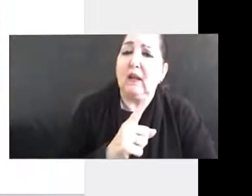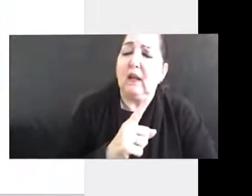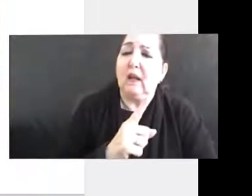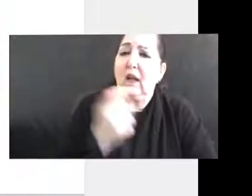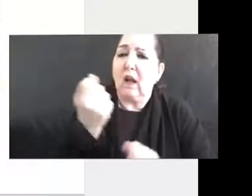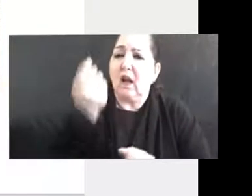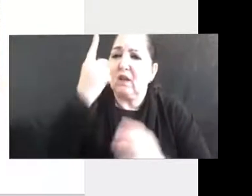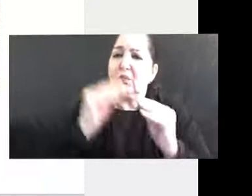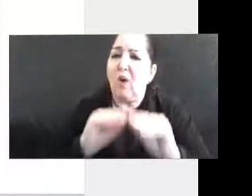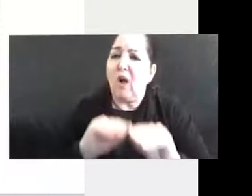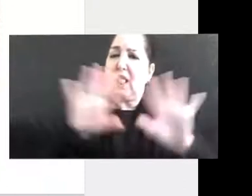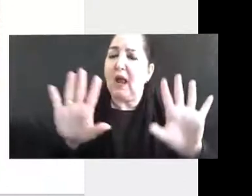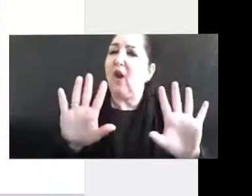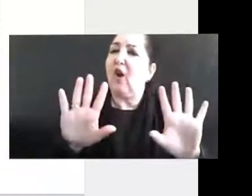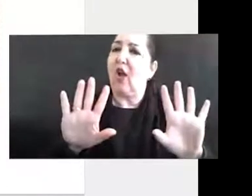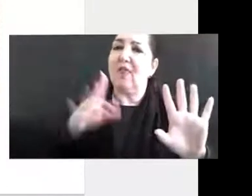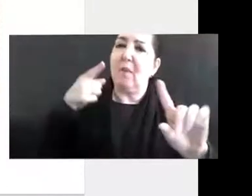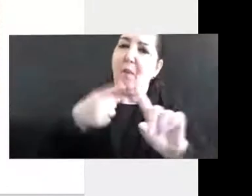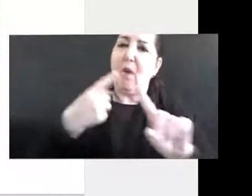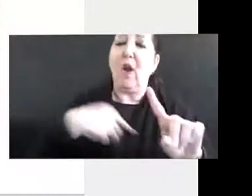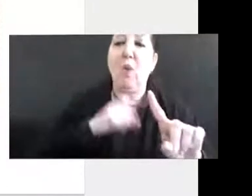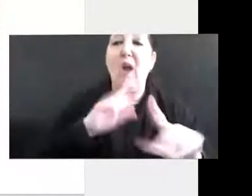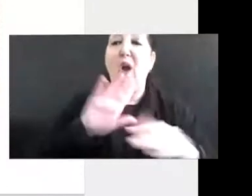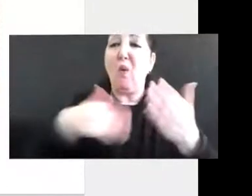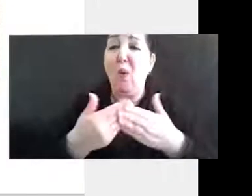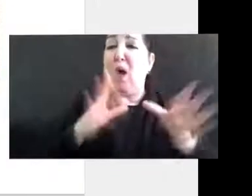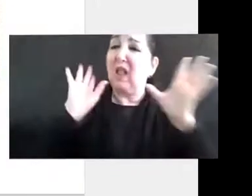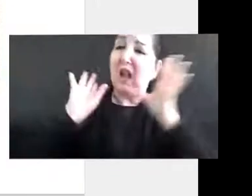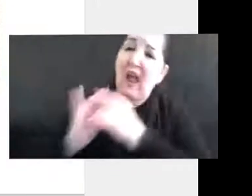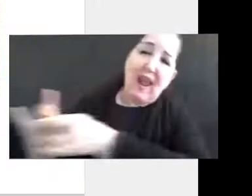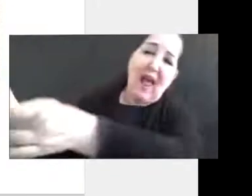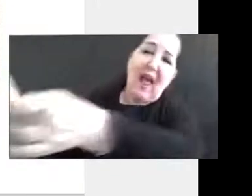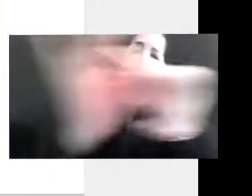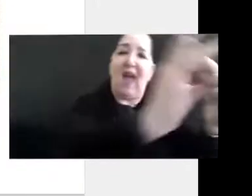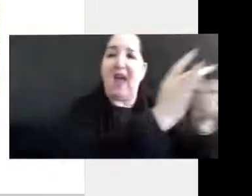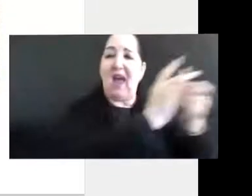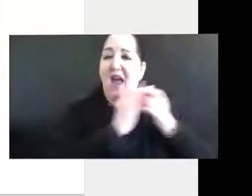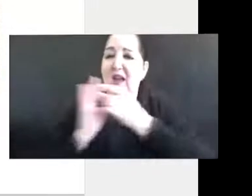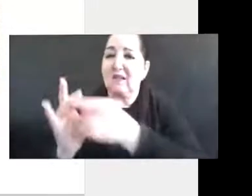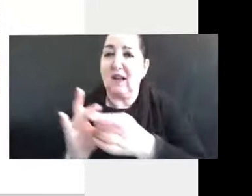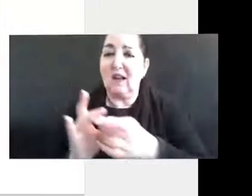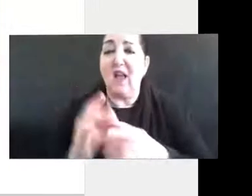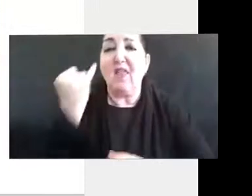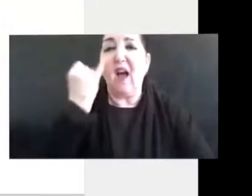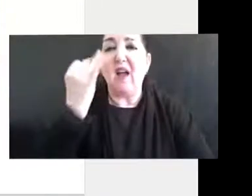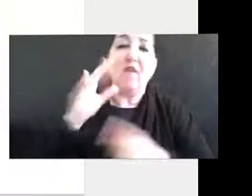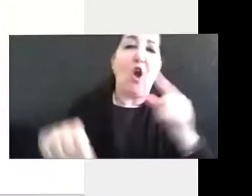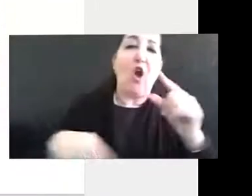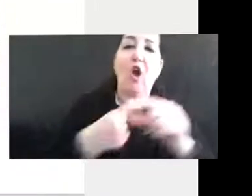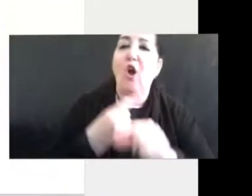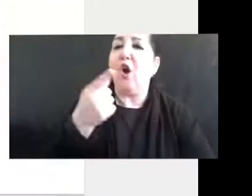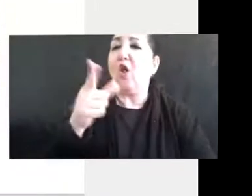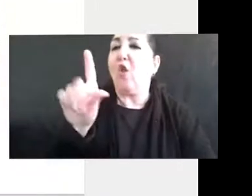grasp, have a better appraisal of how connected our world is, and to move away from this notion of